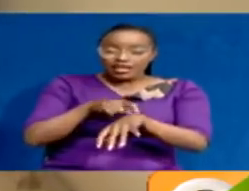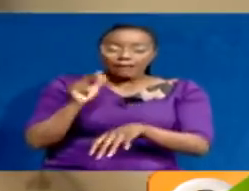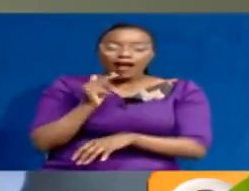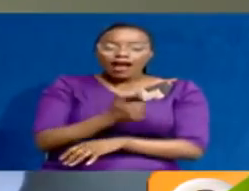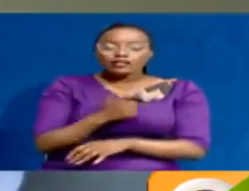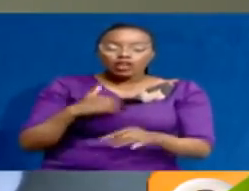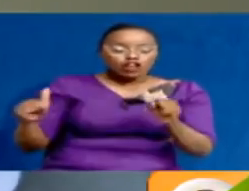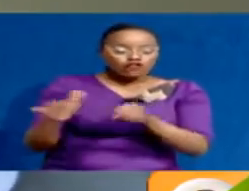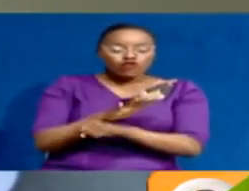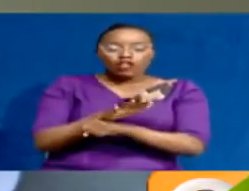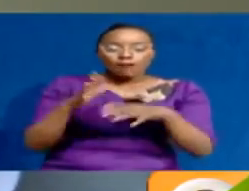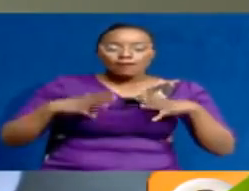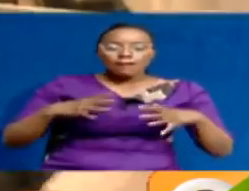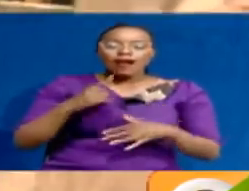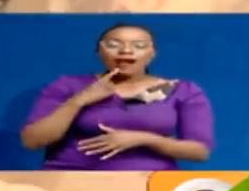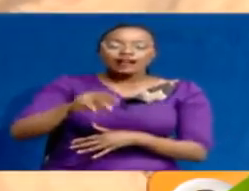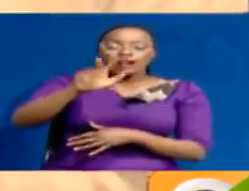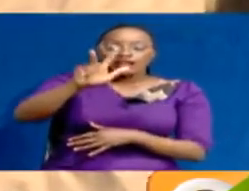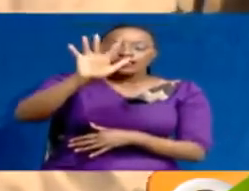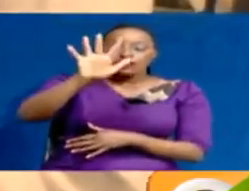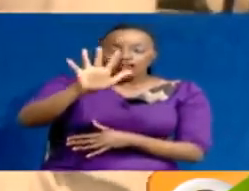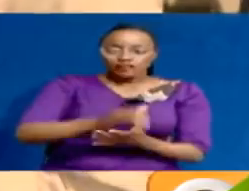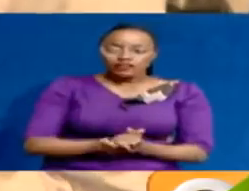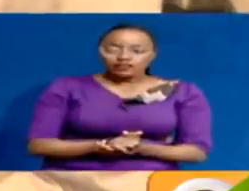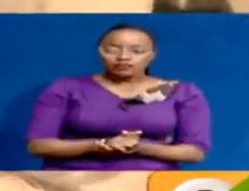we went at a full capacity of 135.